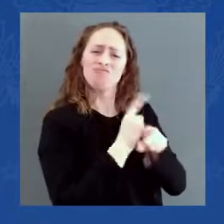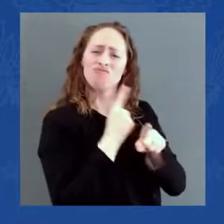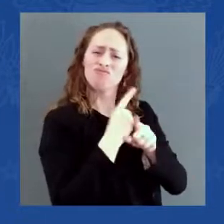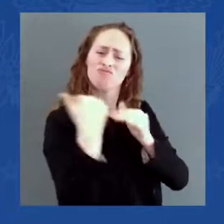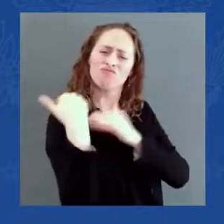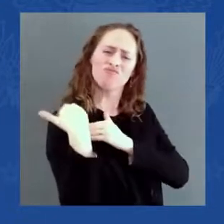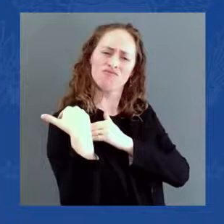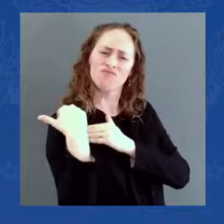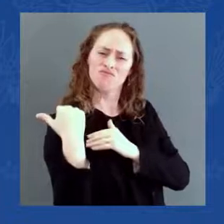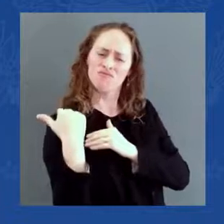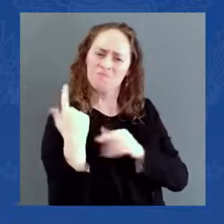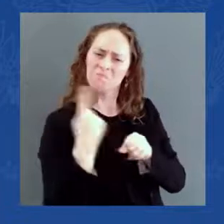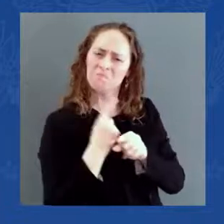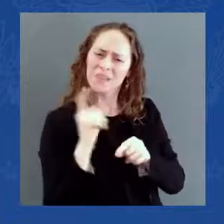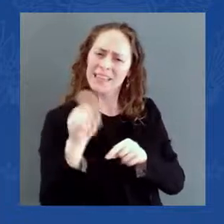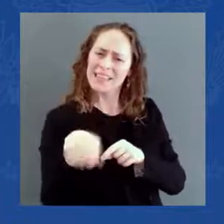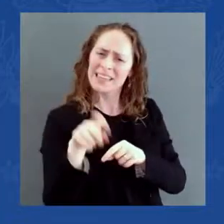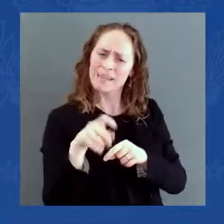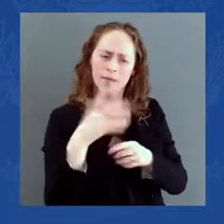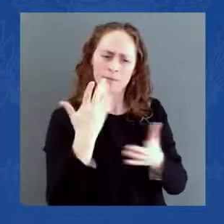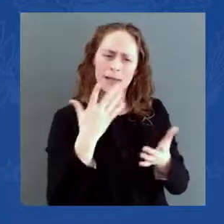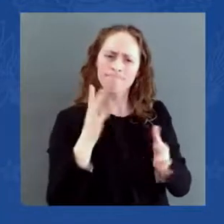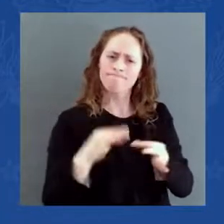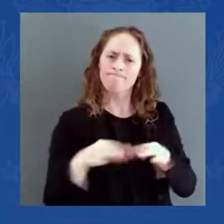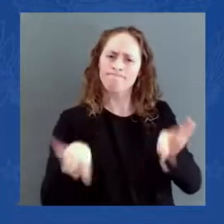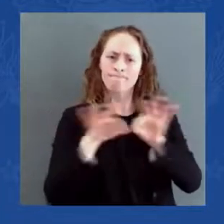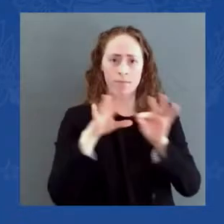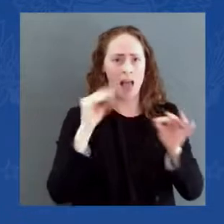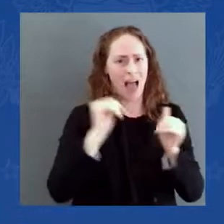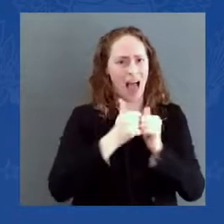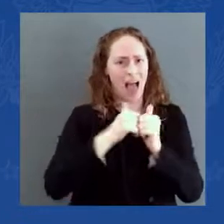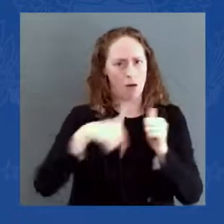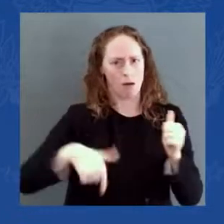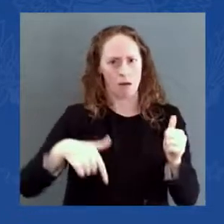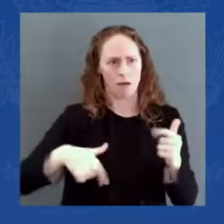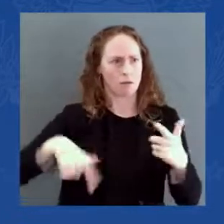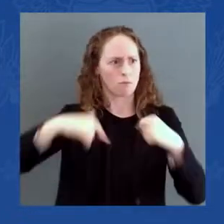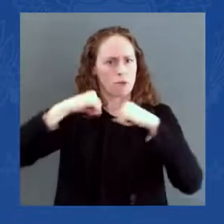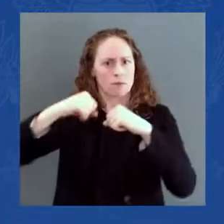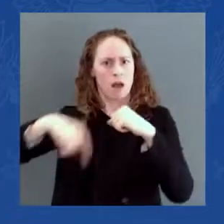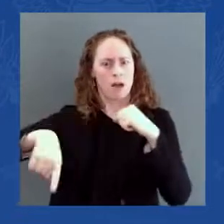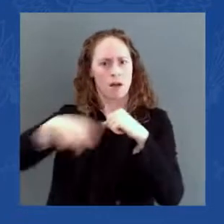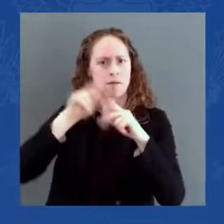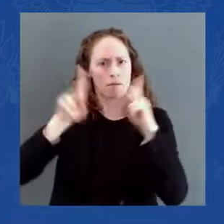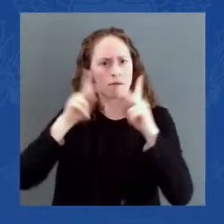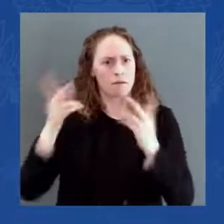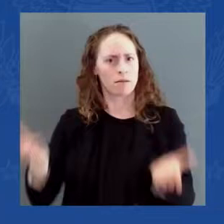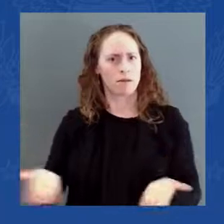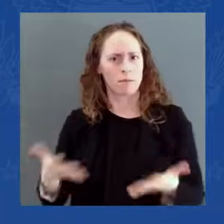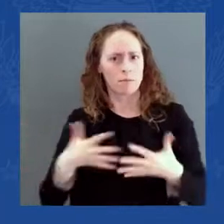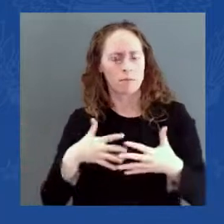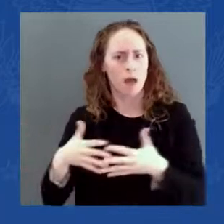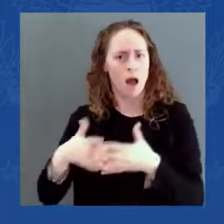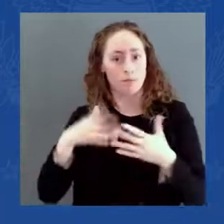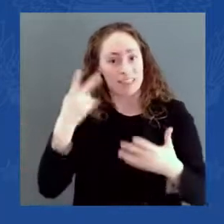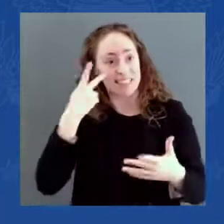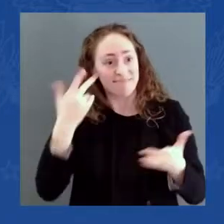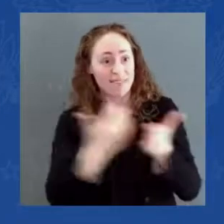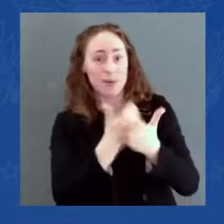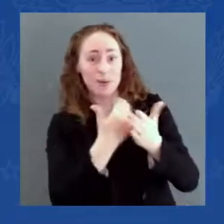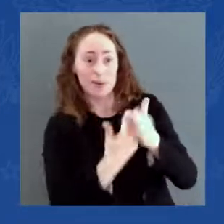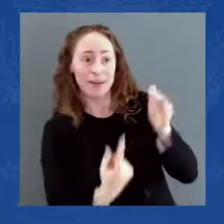protect Americans, as we're seeing with this new variant. America is doing our part, and we'll do